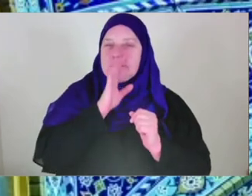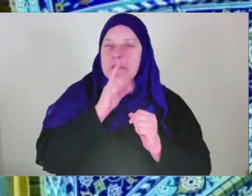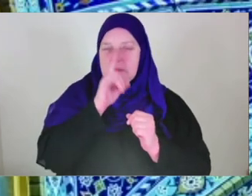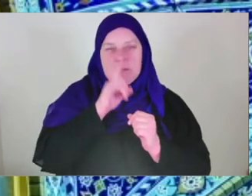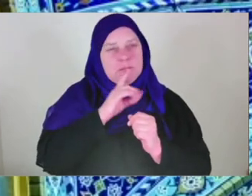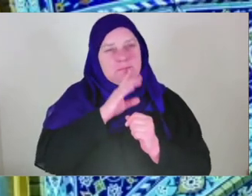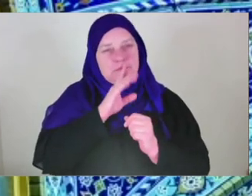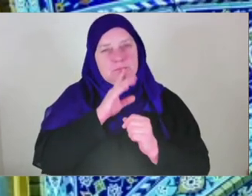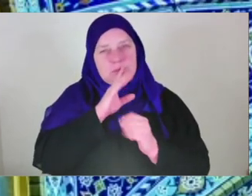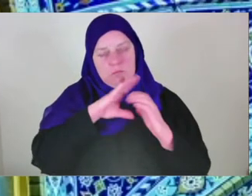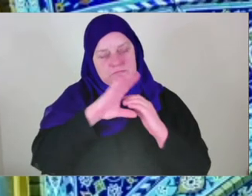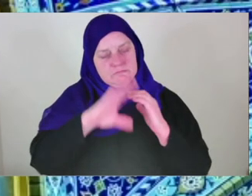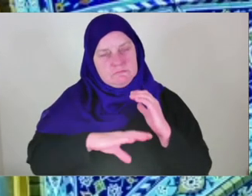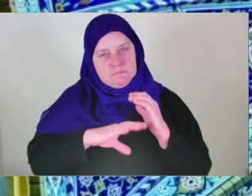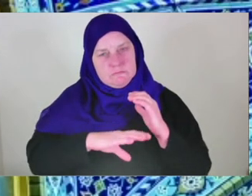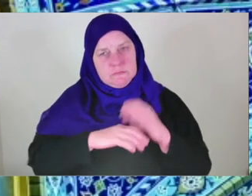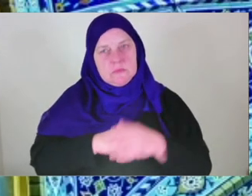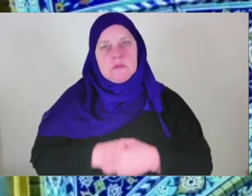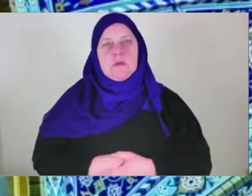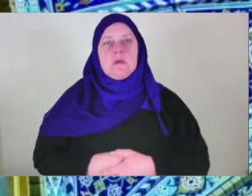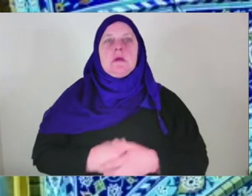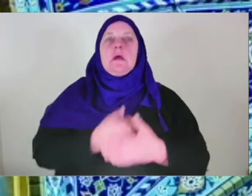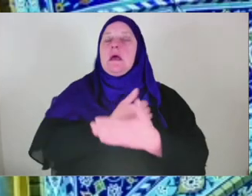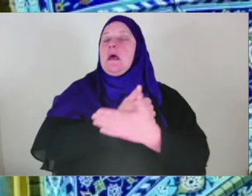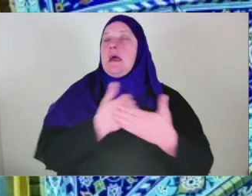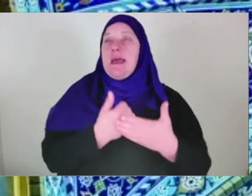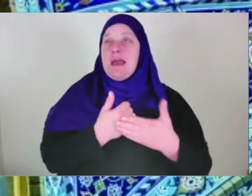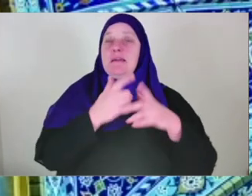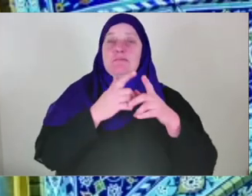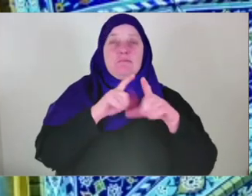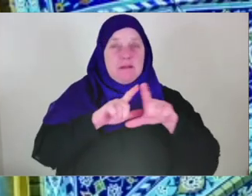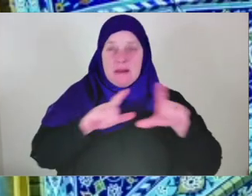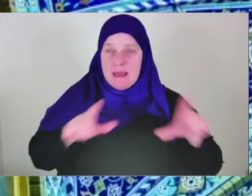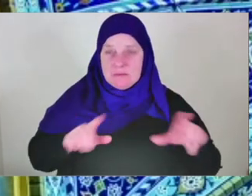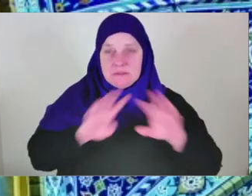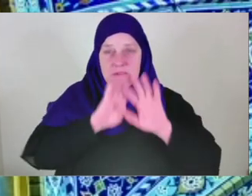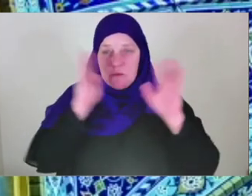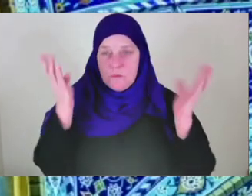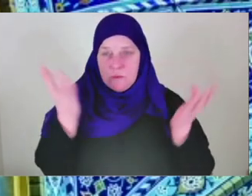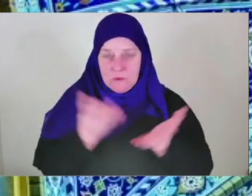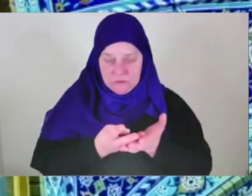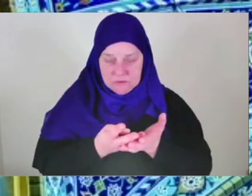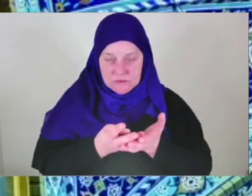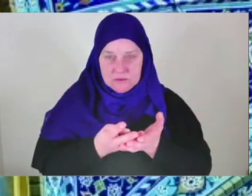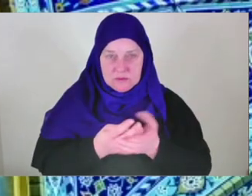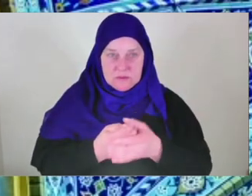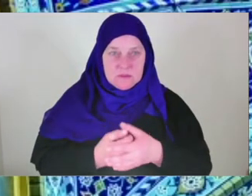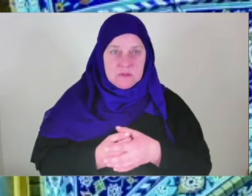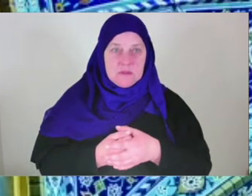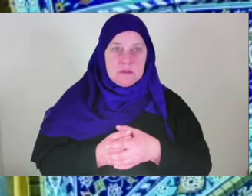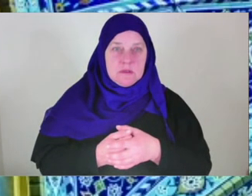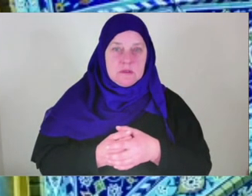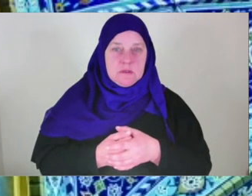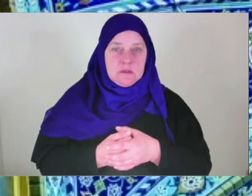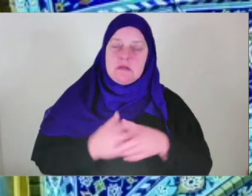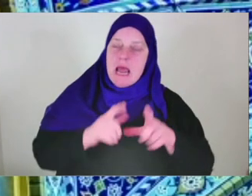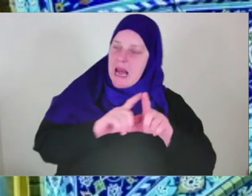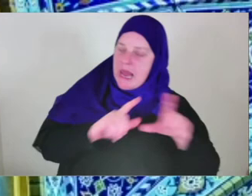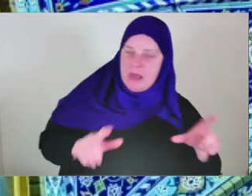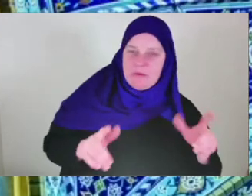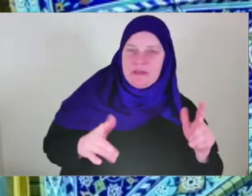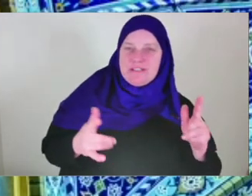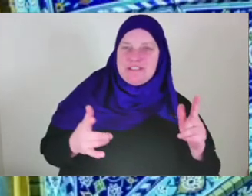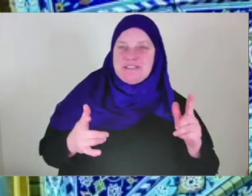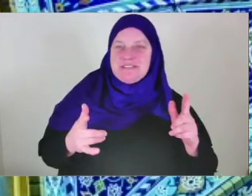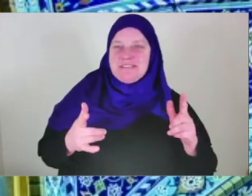that is in every human language, in Arabic, English, and every languages, language is a very dynamic and